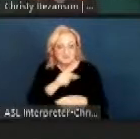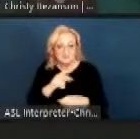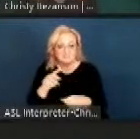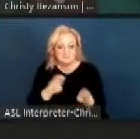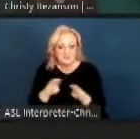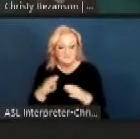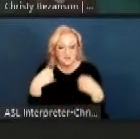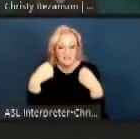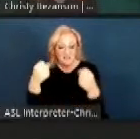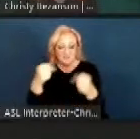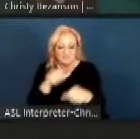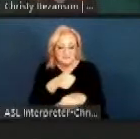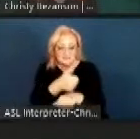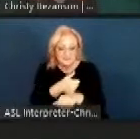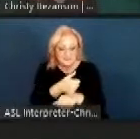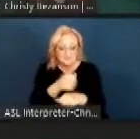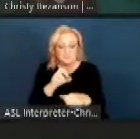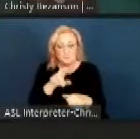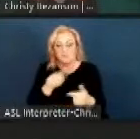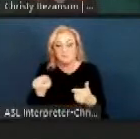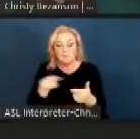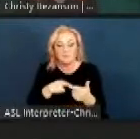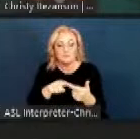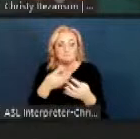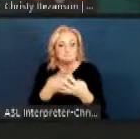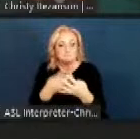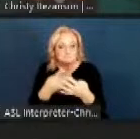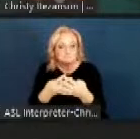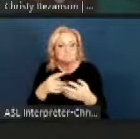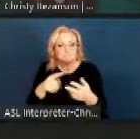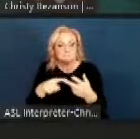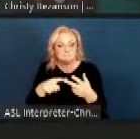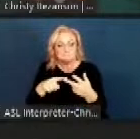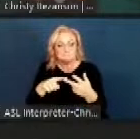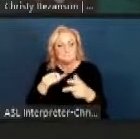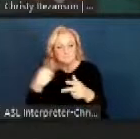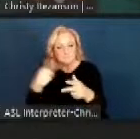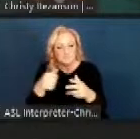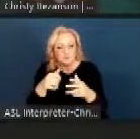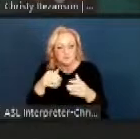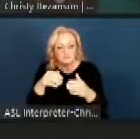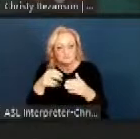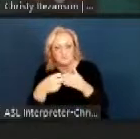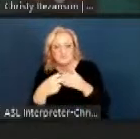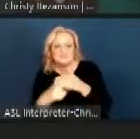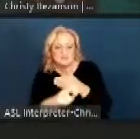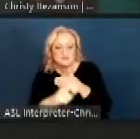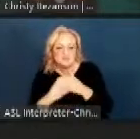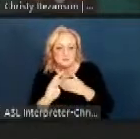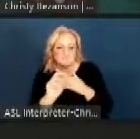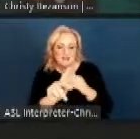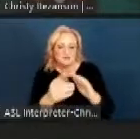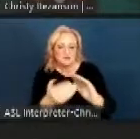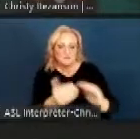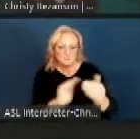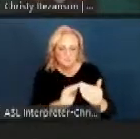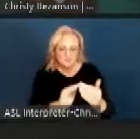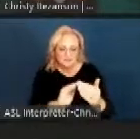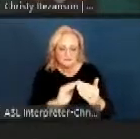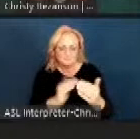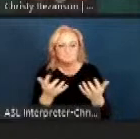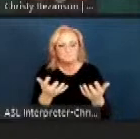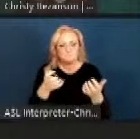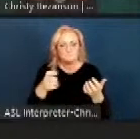other settings like our partners at corrections and at other kind of housing scenarios. We want to keep them